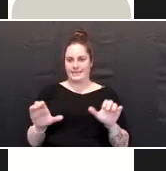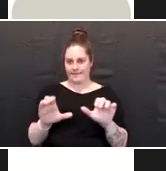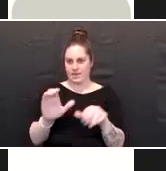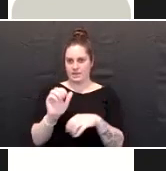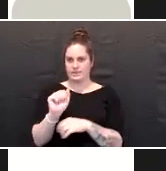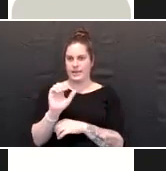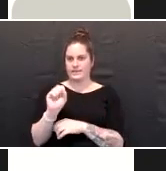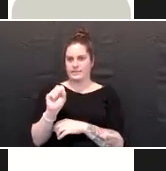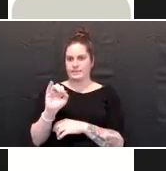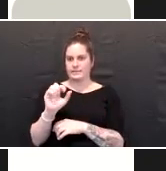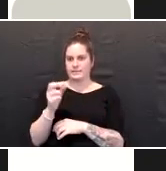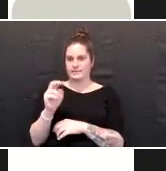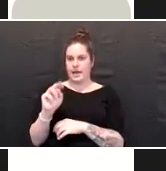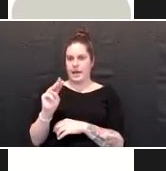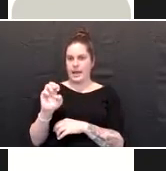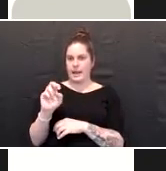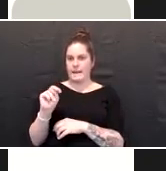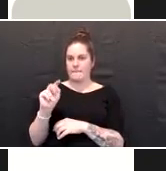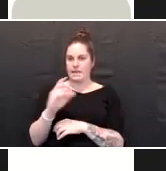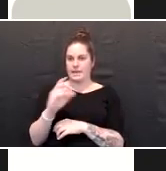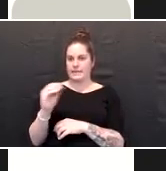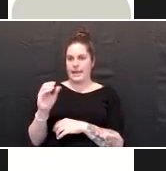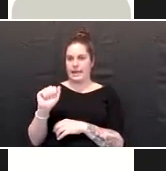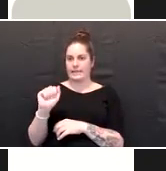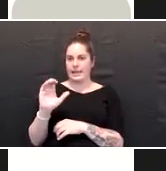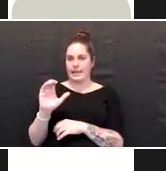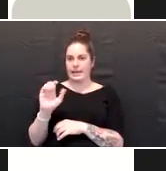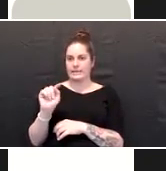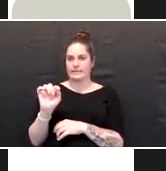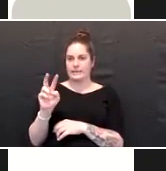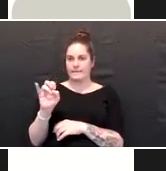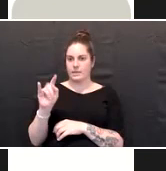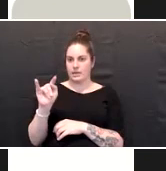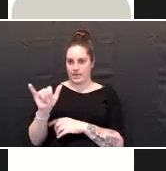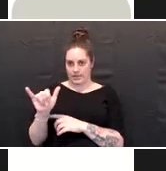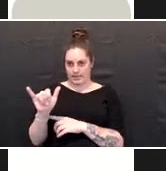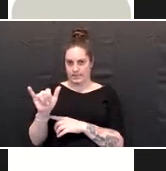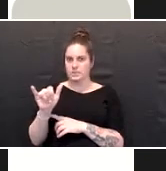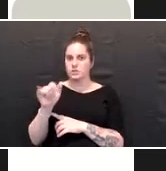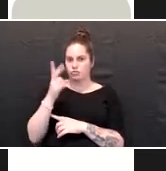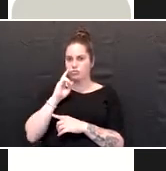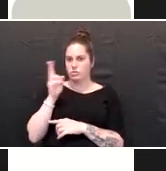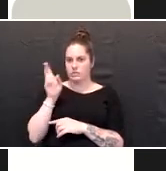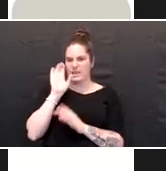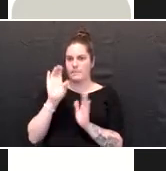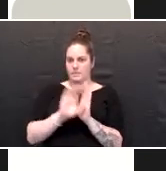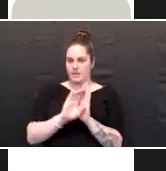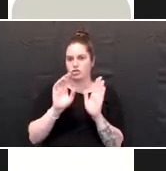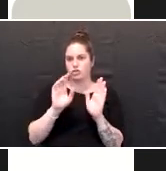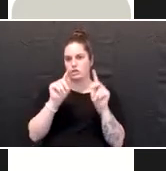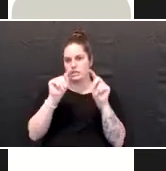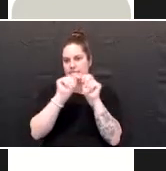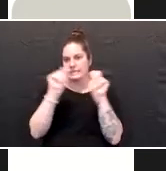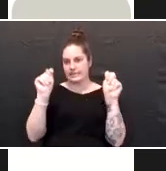get to the project information because once you click that link, it's right there. These picture templates, please take a look at